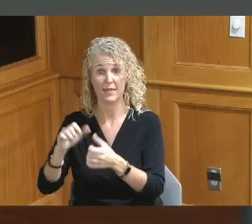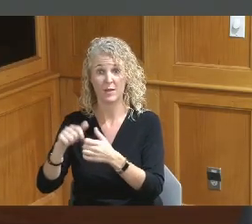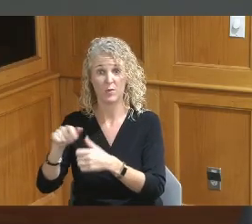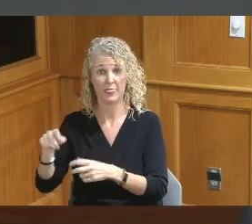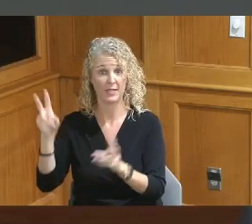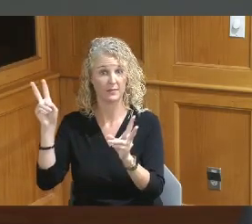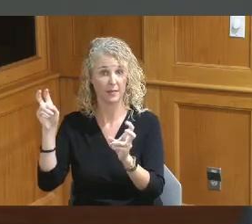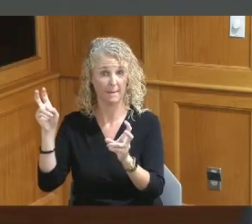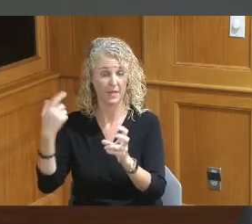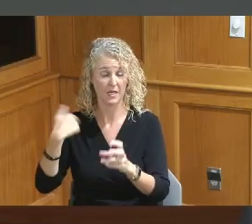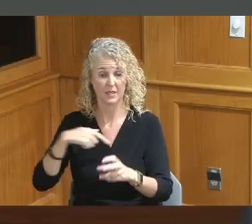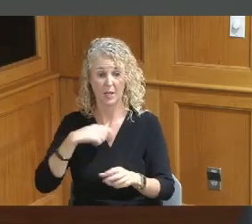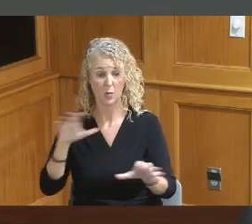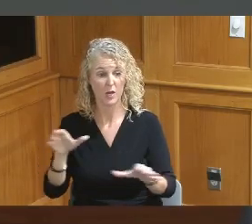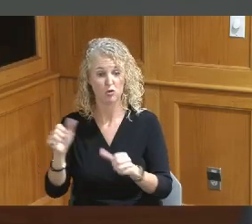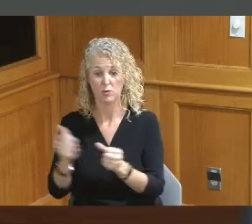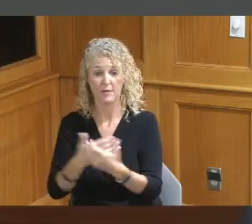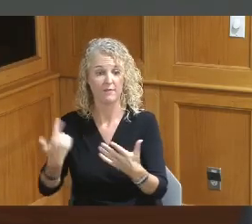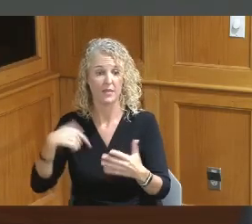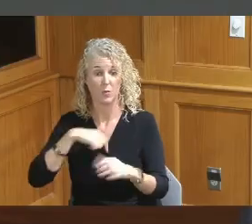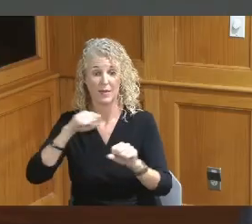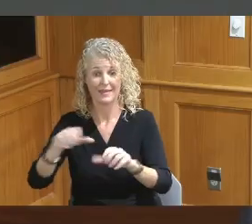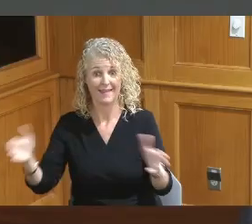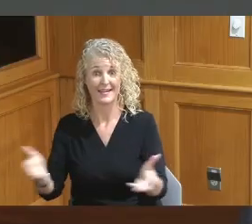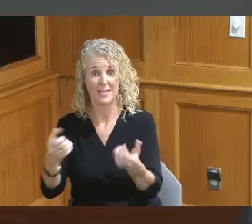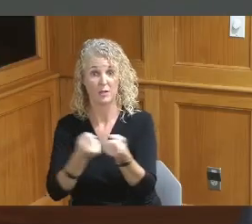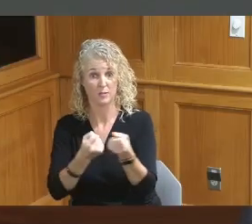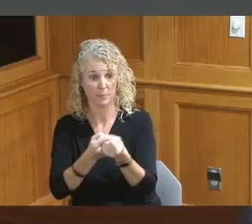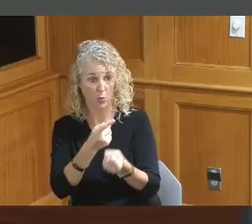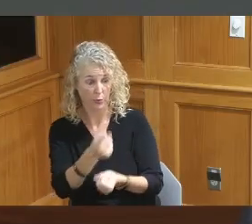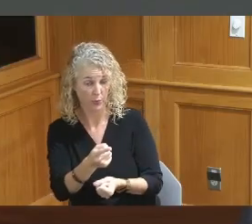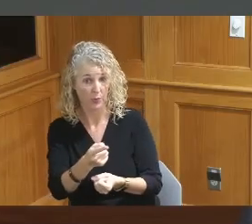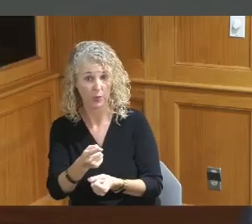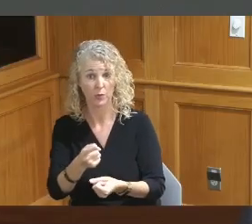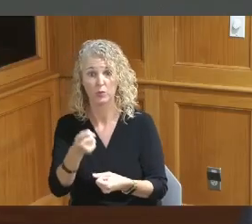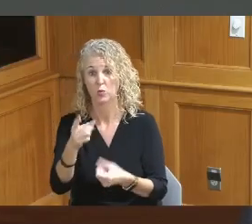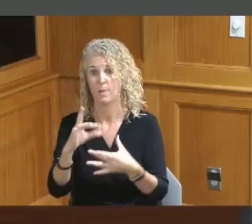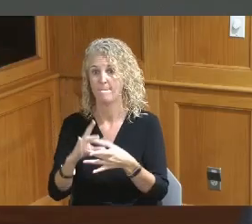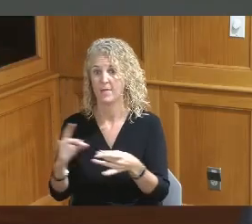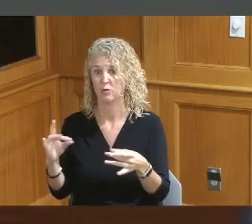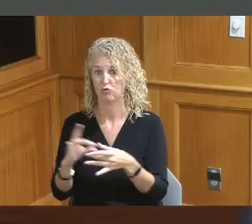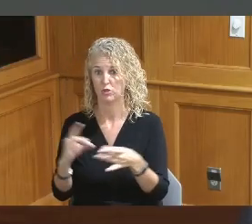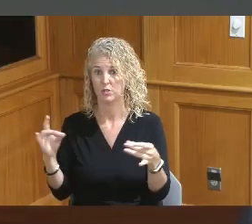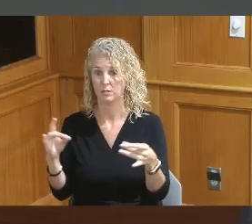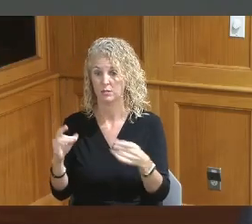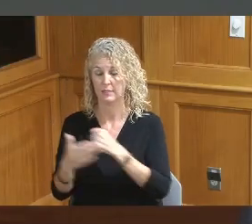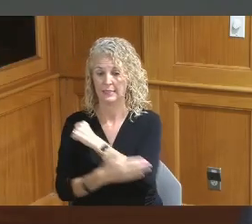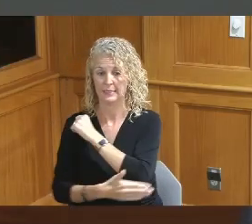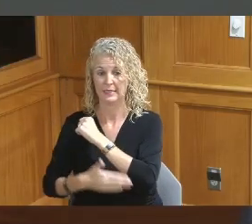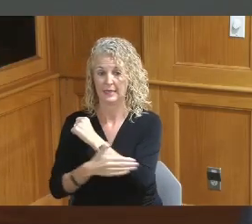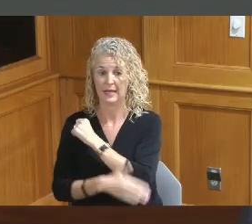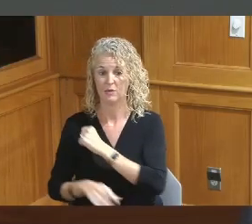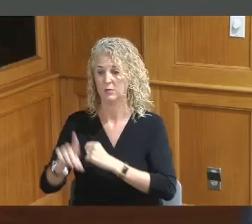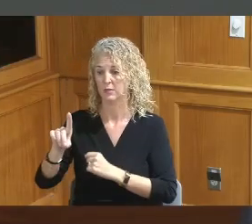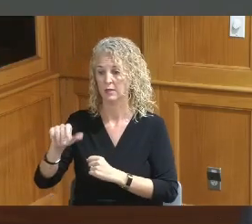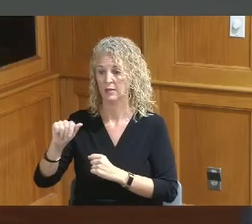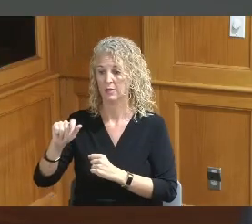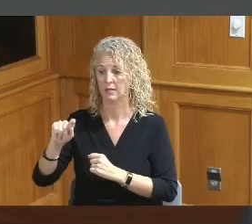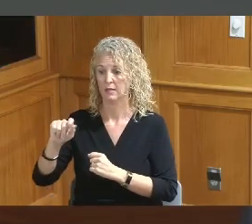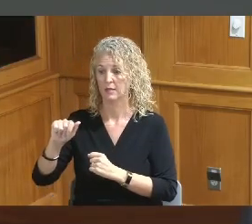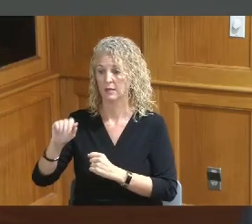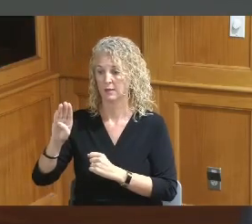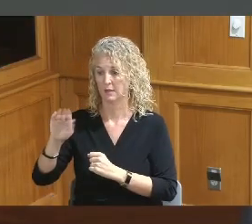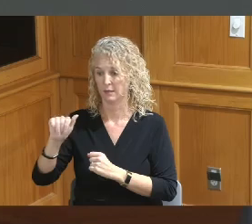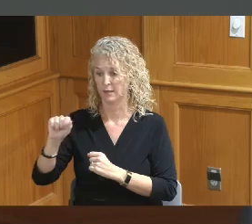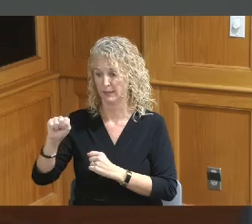lead. Make sure we're doing everything internally that we can to help with that. There was a mention about county database of property, et